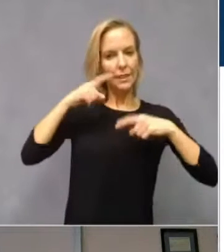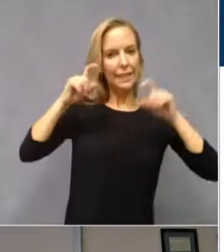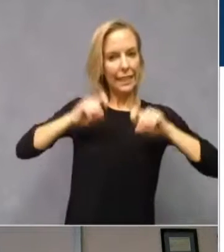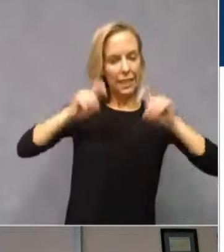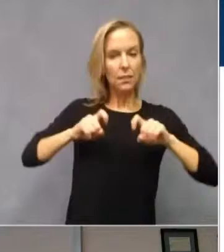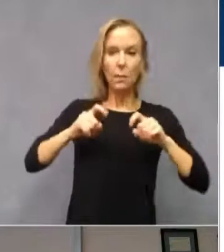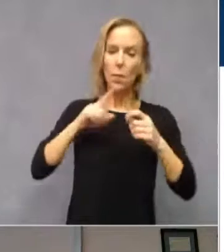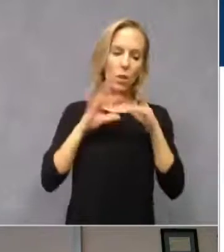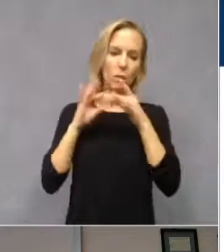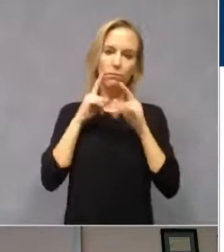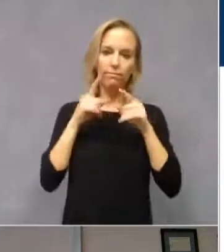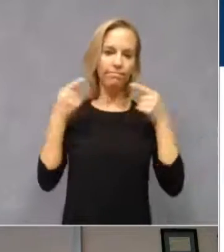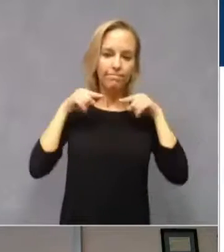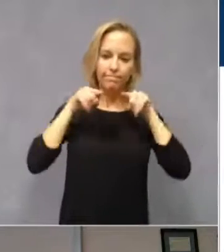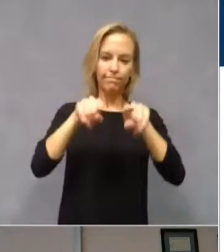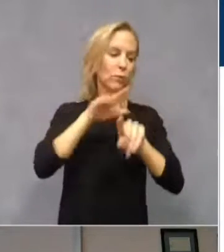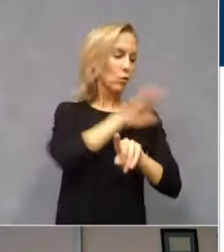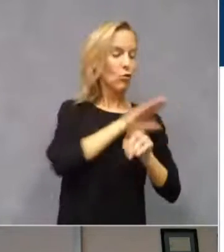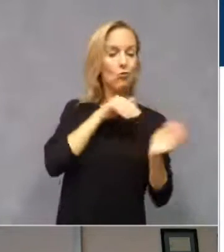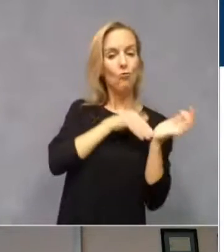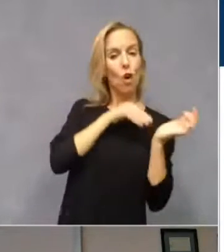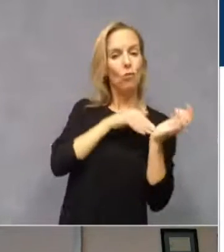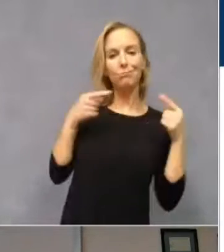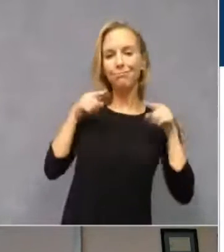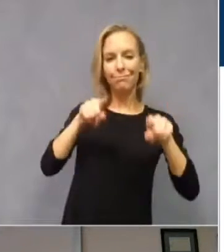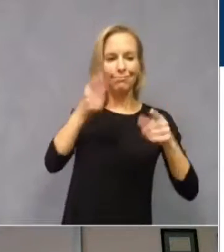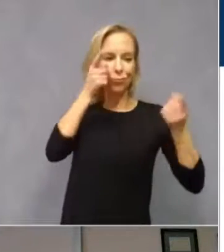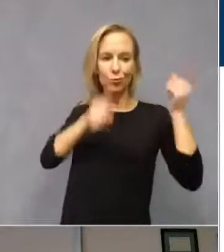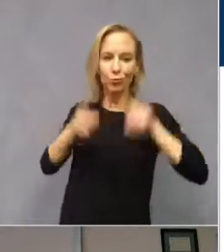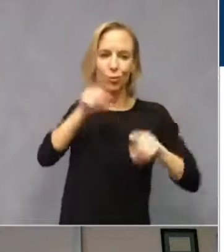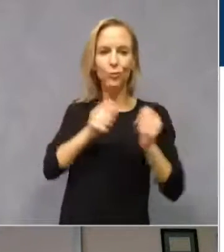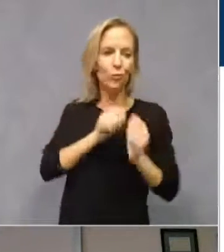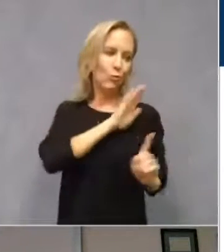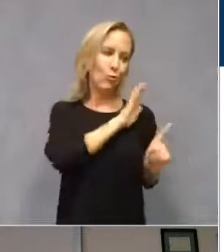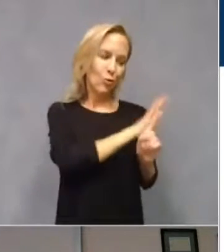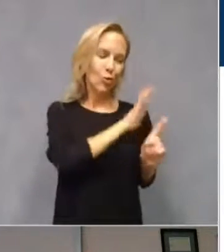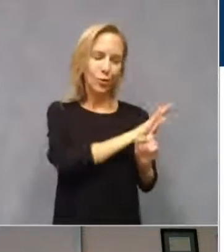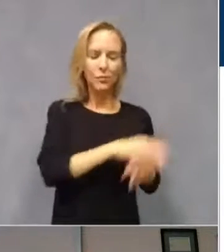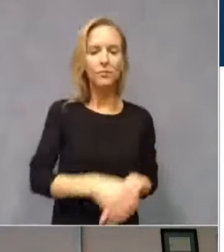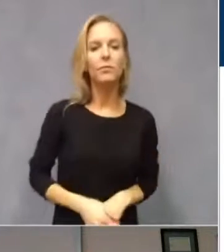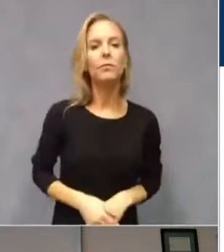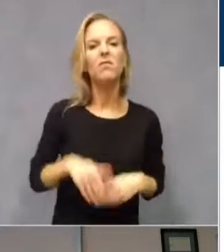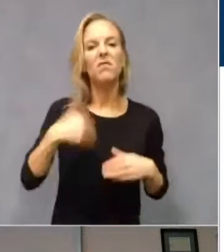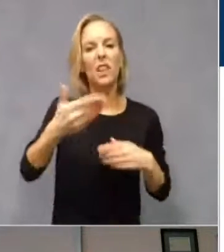Dr. Birx shared today. If you could show me the next slide, please. I think it's Jim today.